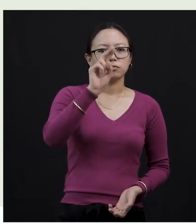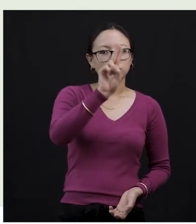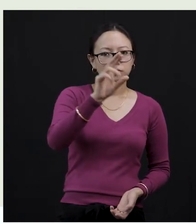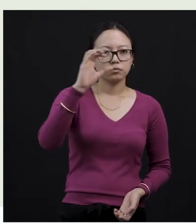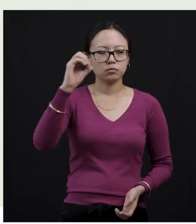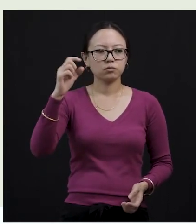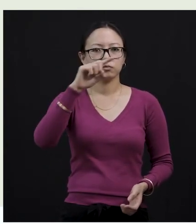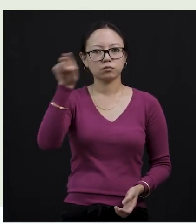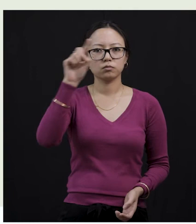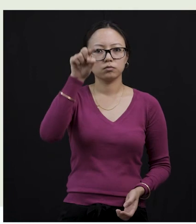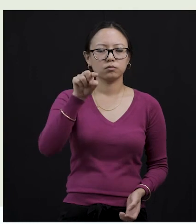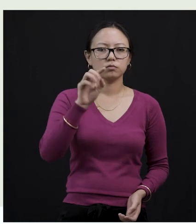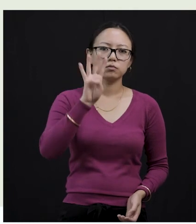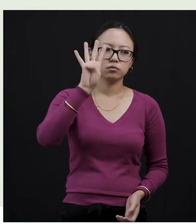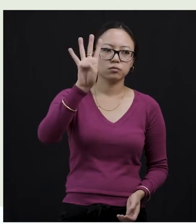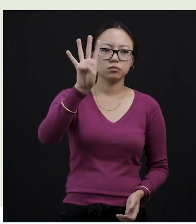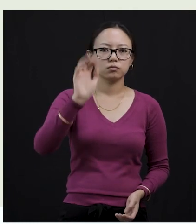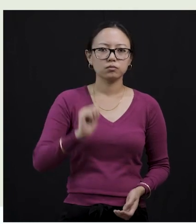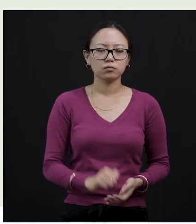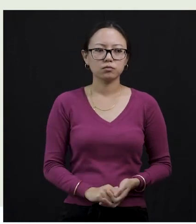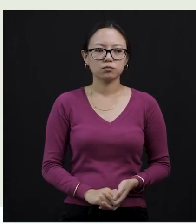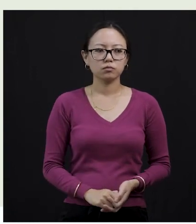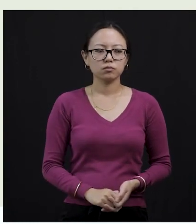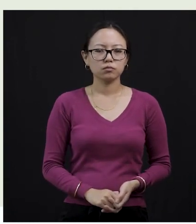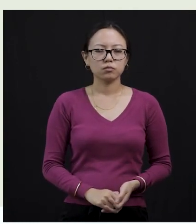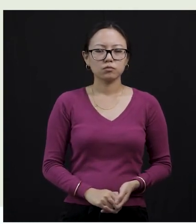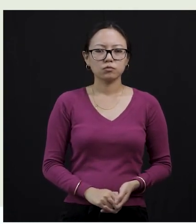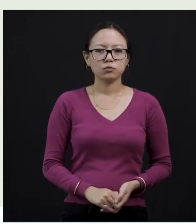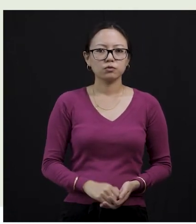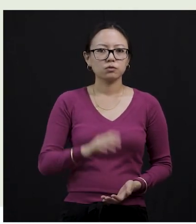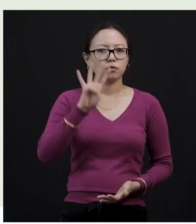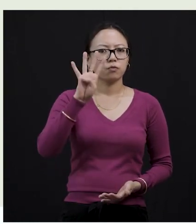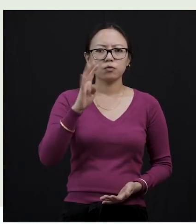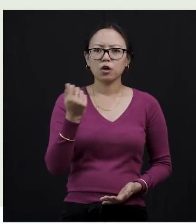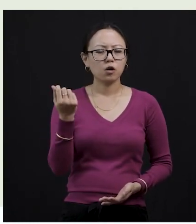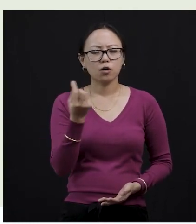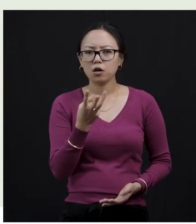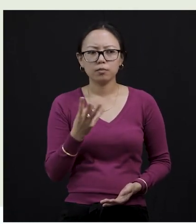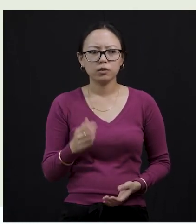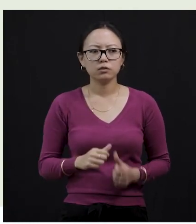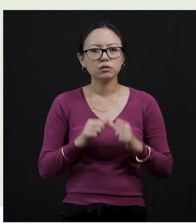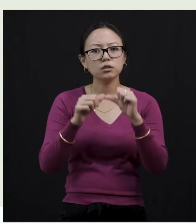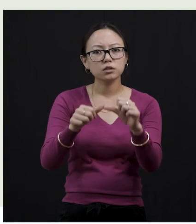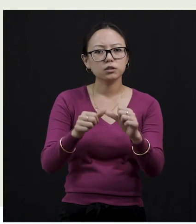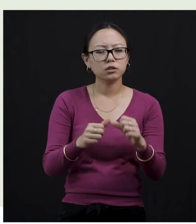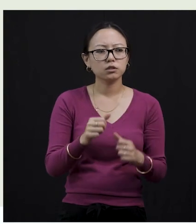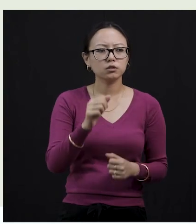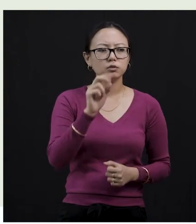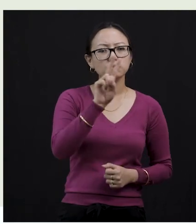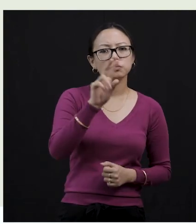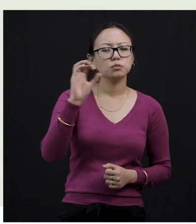20 divided 4, right? So when you divide them, 4 divided with